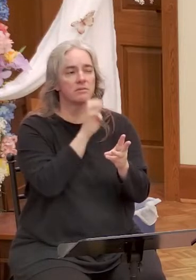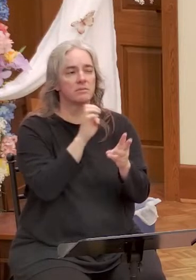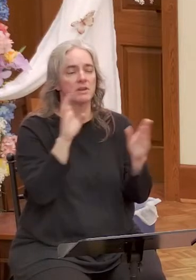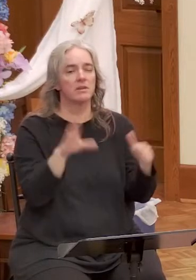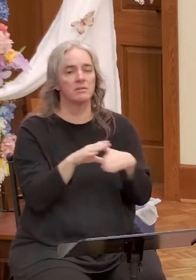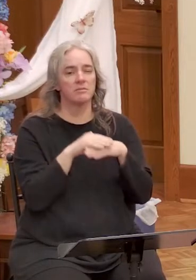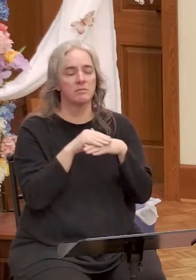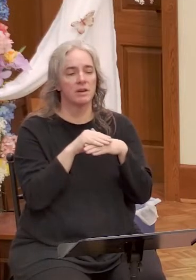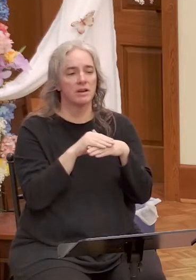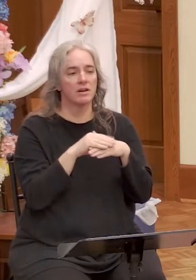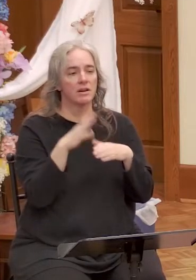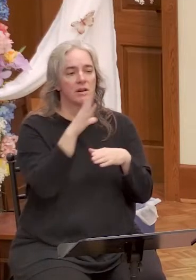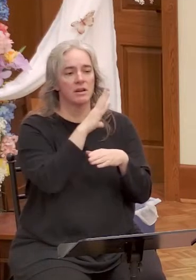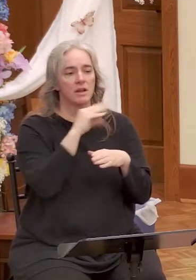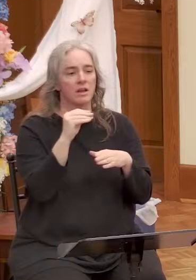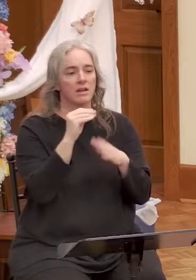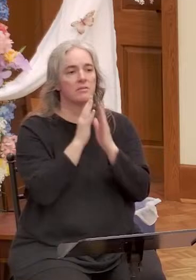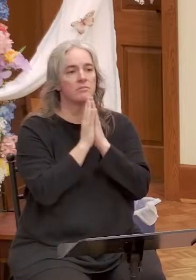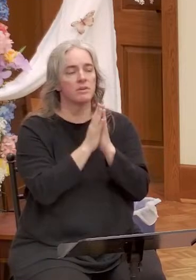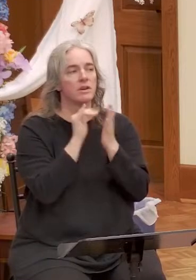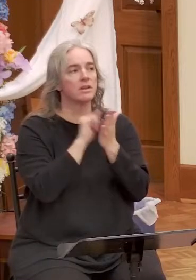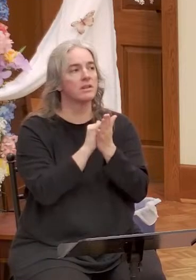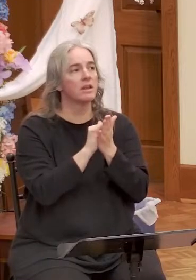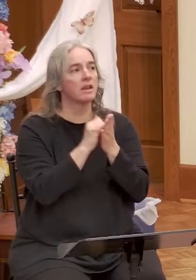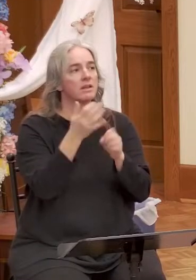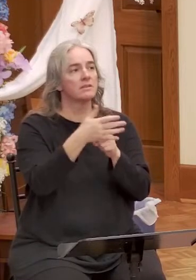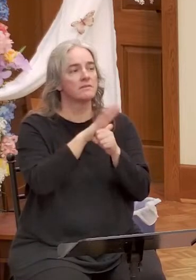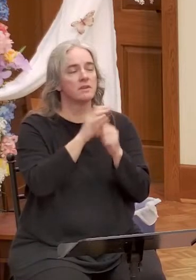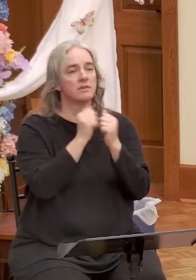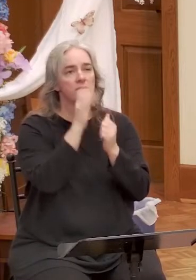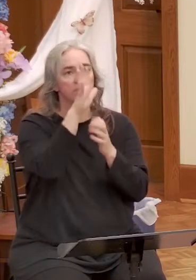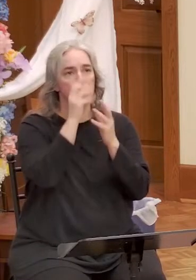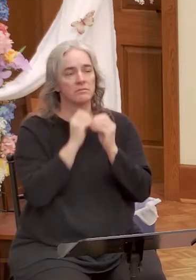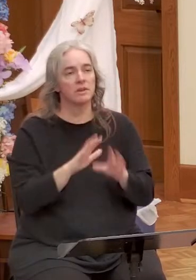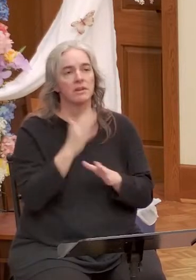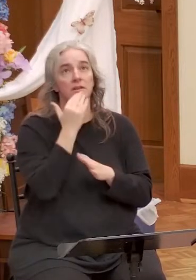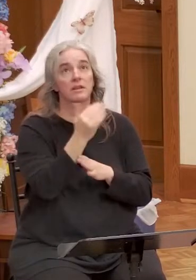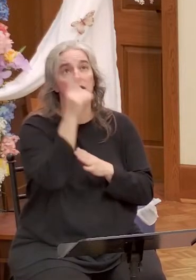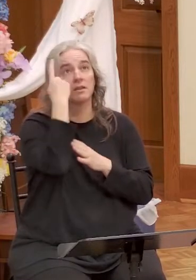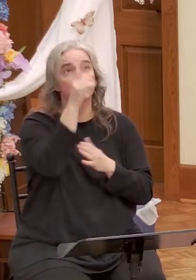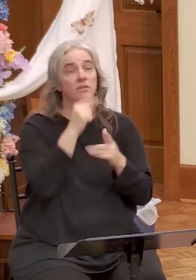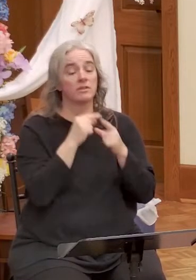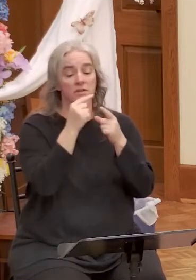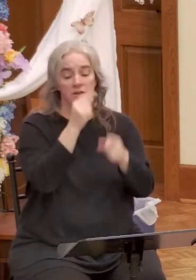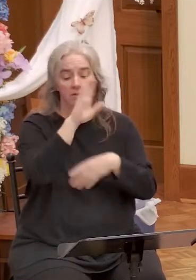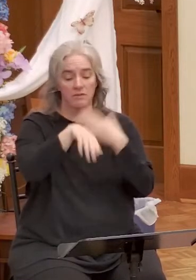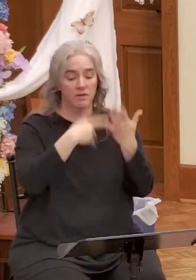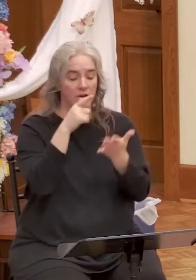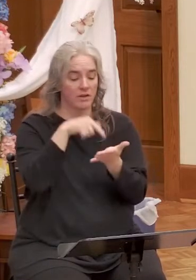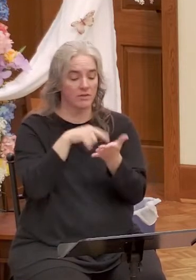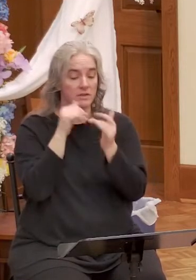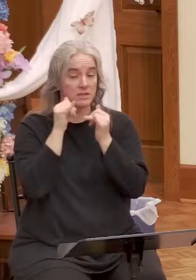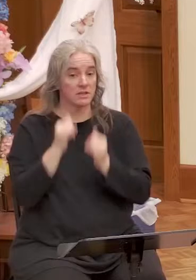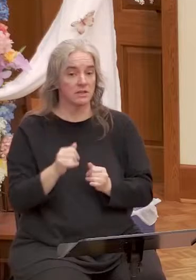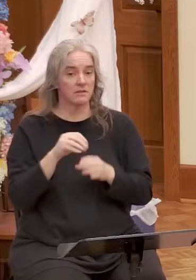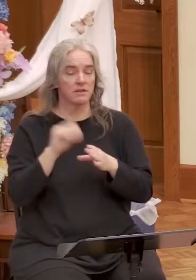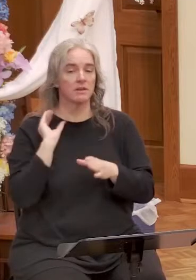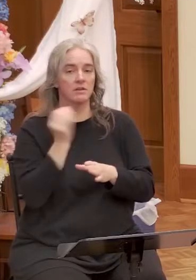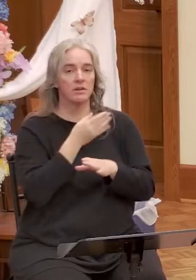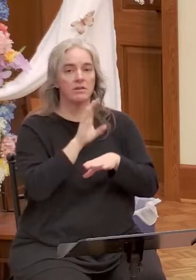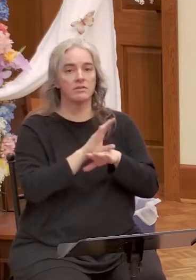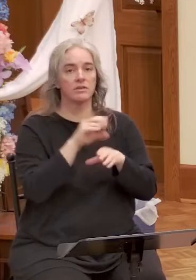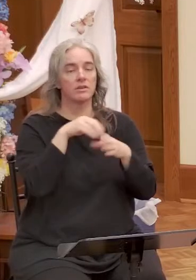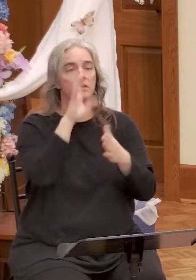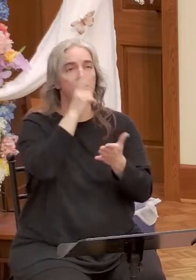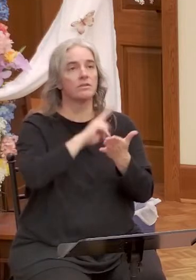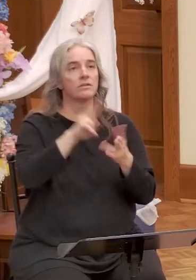is filled with your blessings. Thank you for the gift of all these individuals in our church. In your